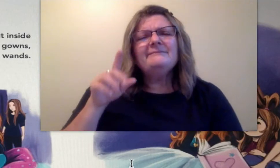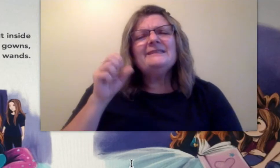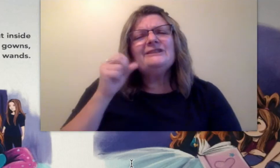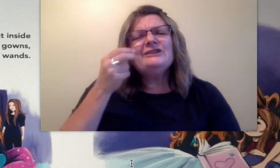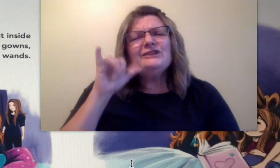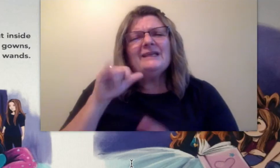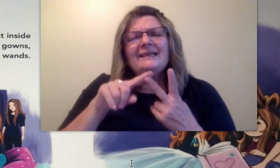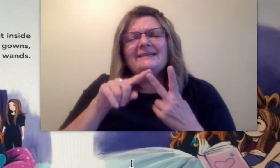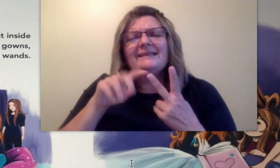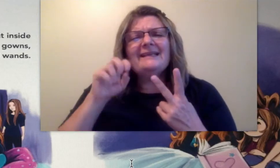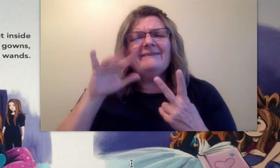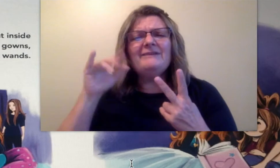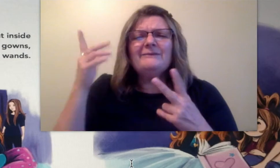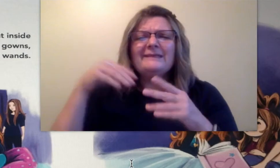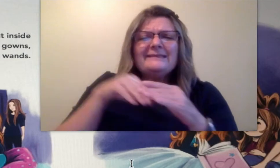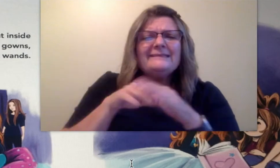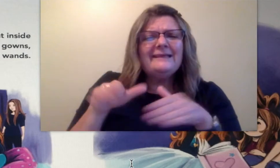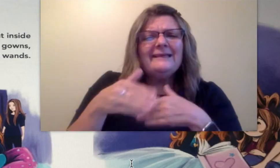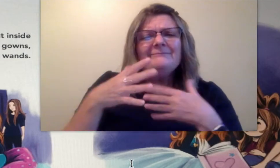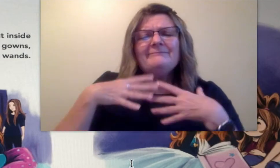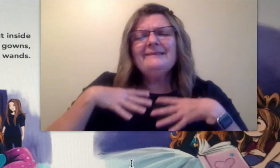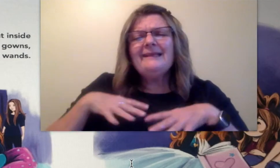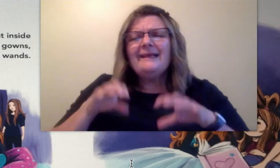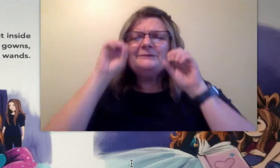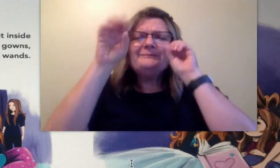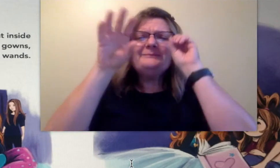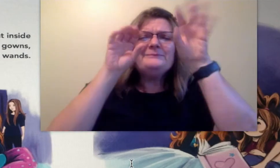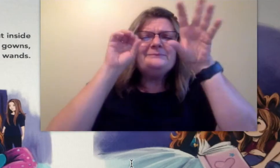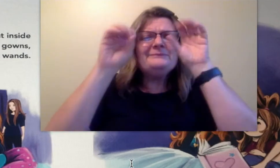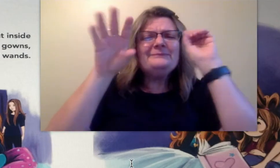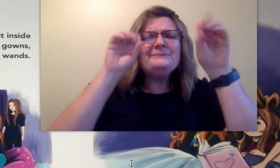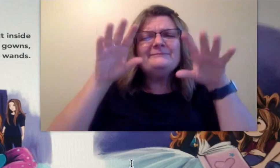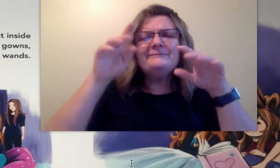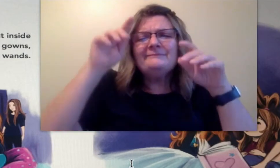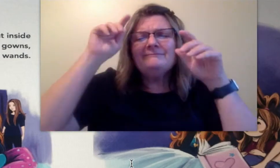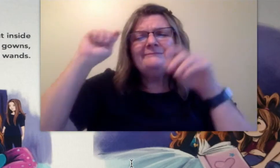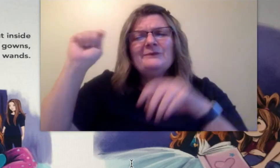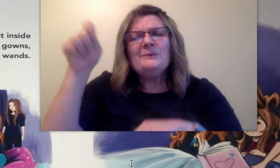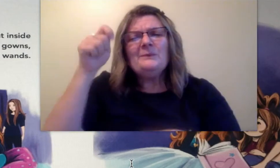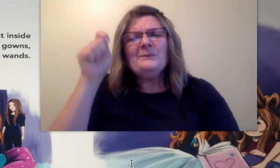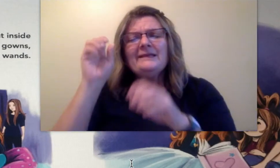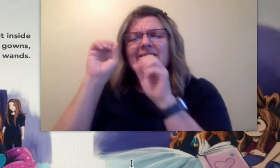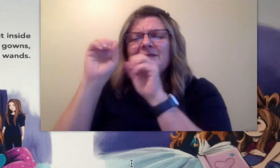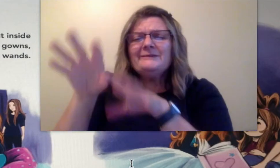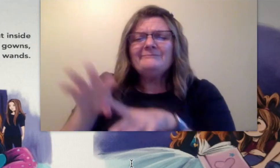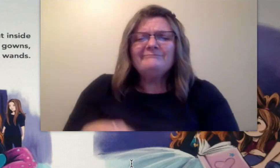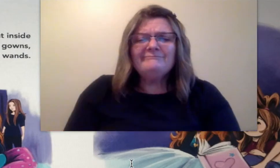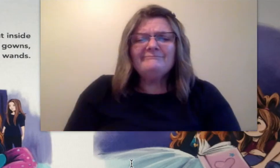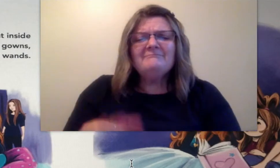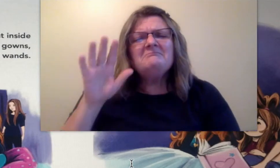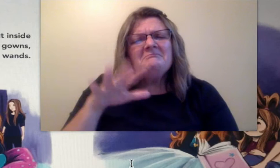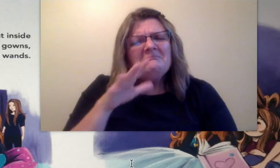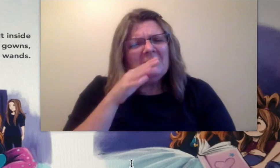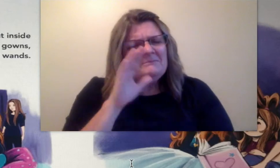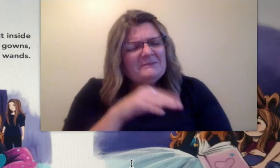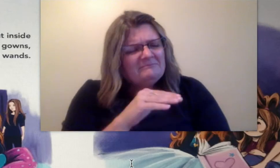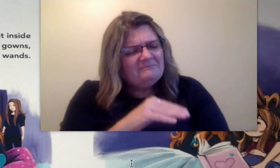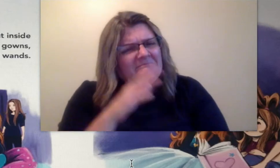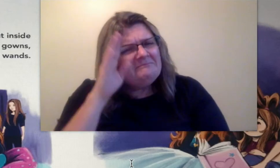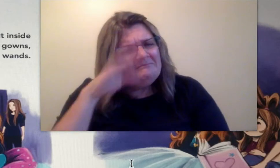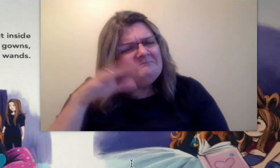Shay and Ivy went inside to put their gowns away and crowns and wands. And then